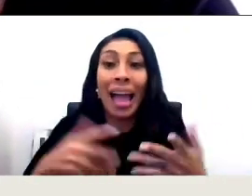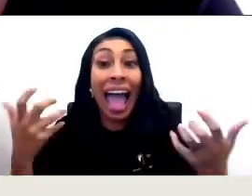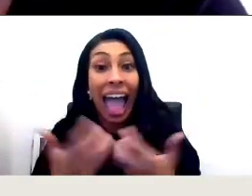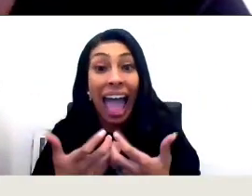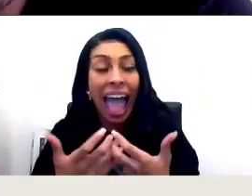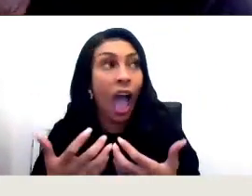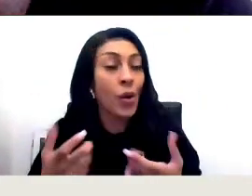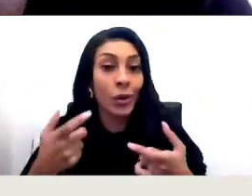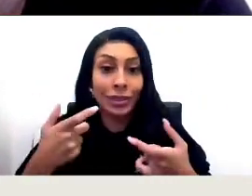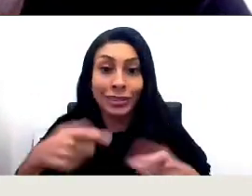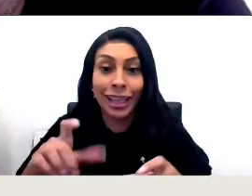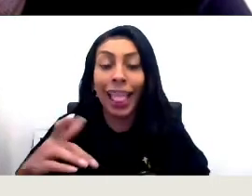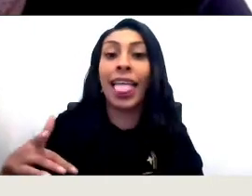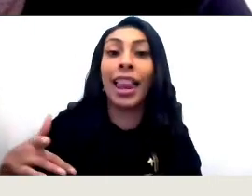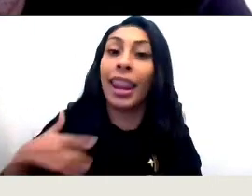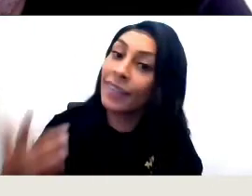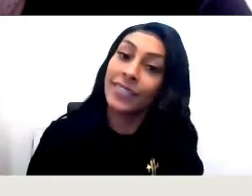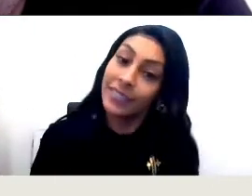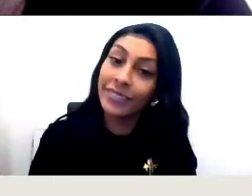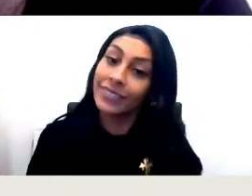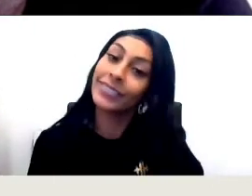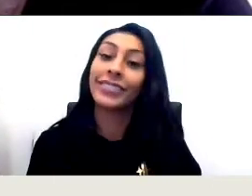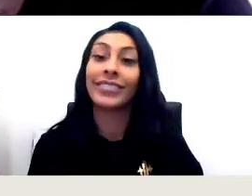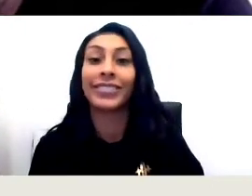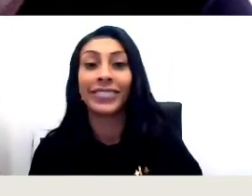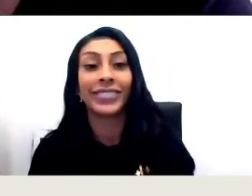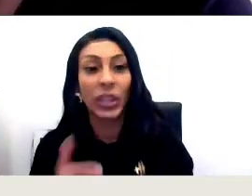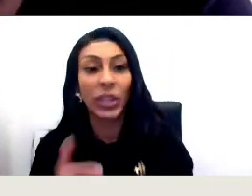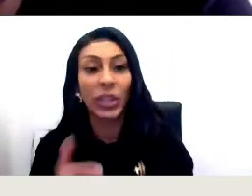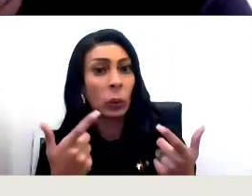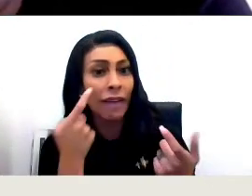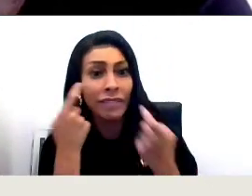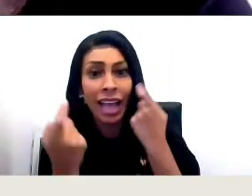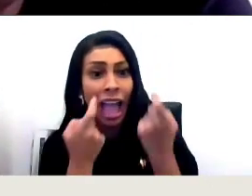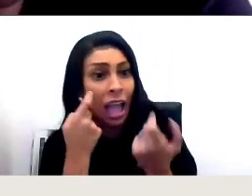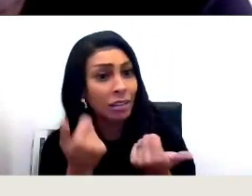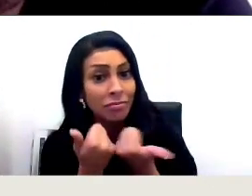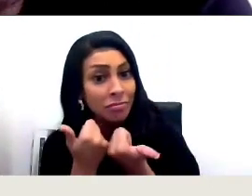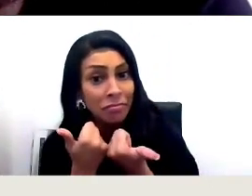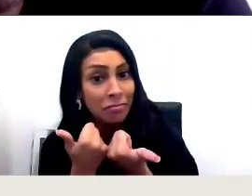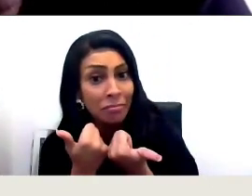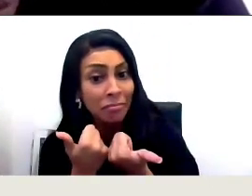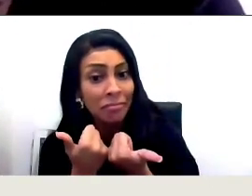live. Have you found that all right?